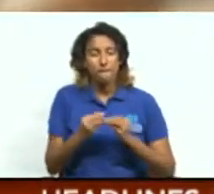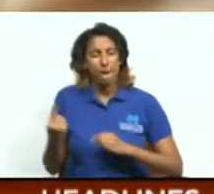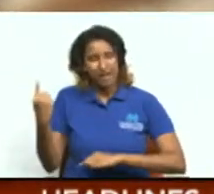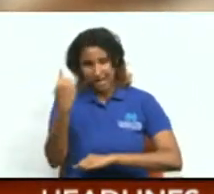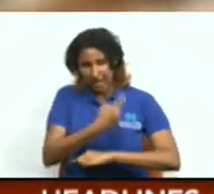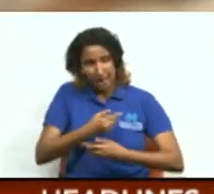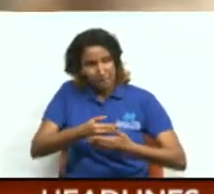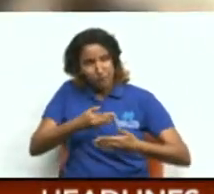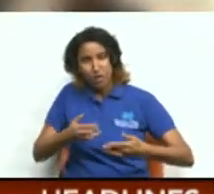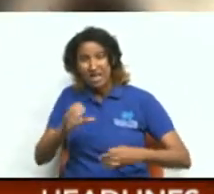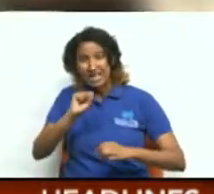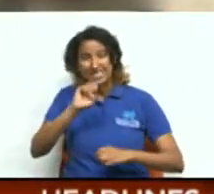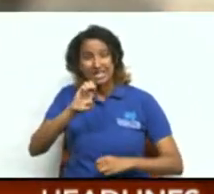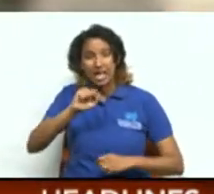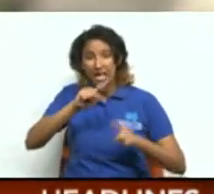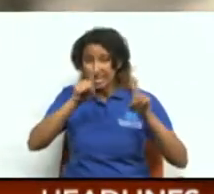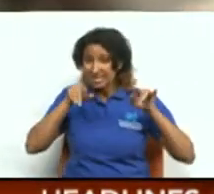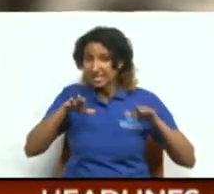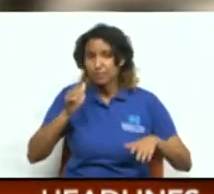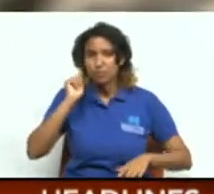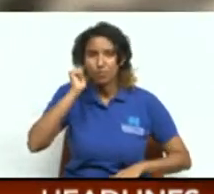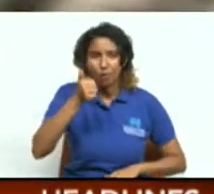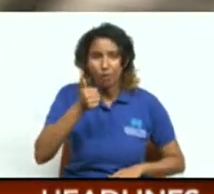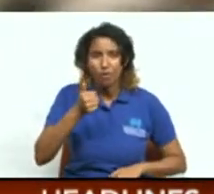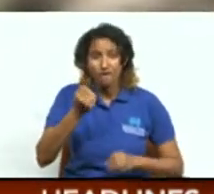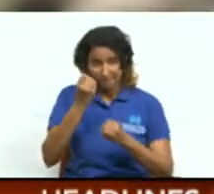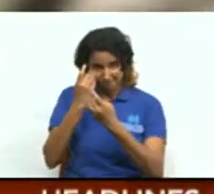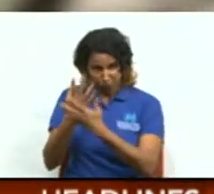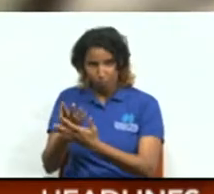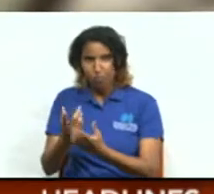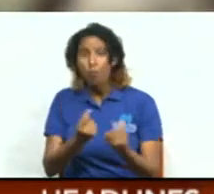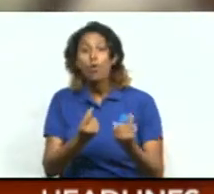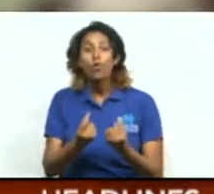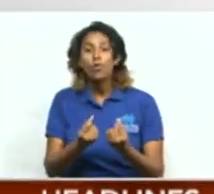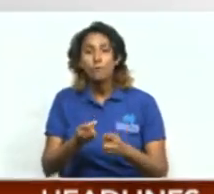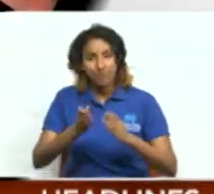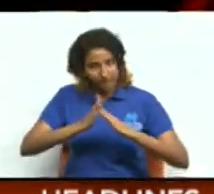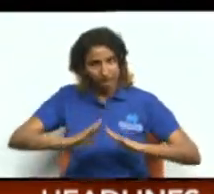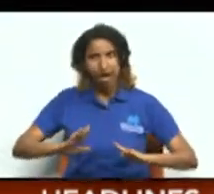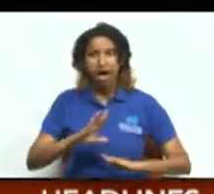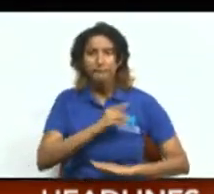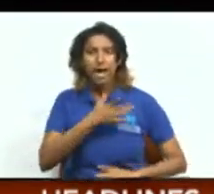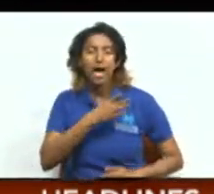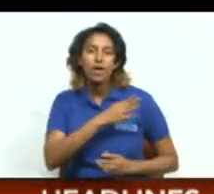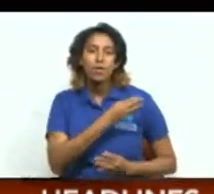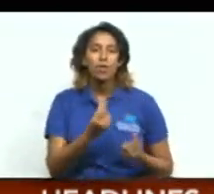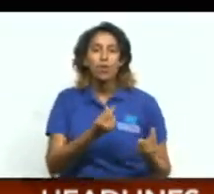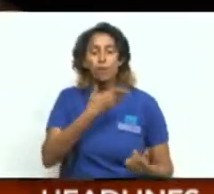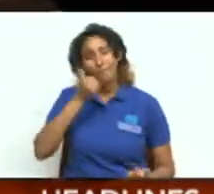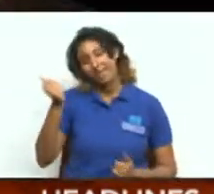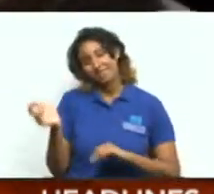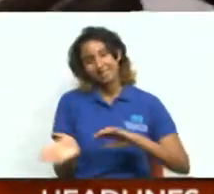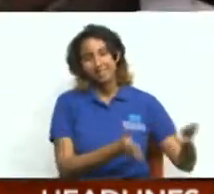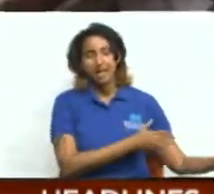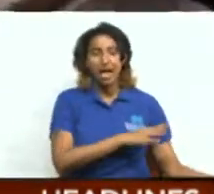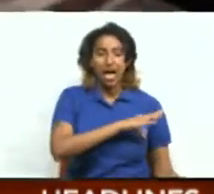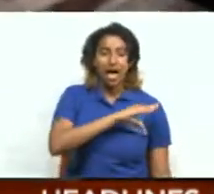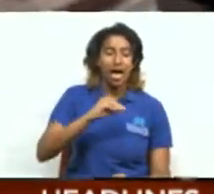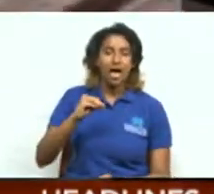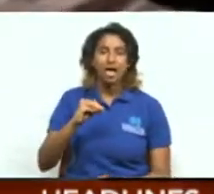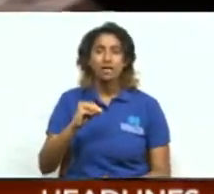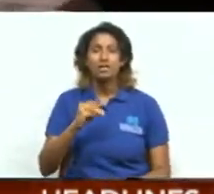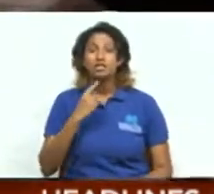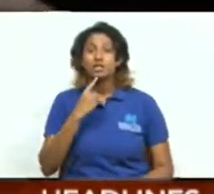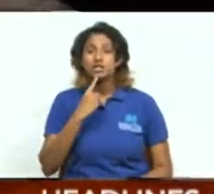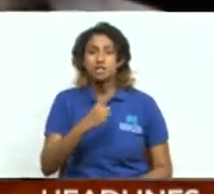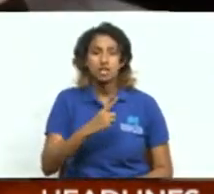exams tomorrow. They are being told to stay calm and do their best. Meanwhile, the NPTA is confident there will be no repeat of last